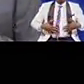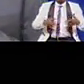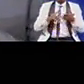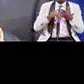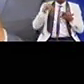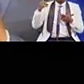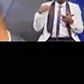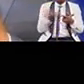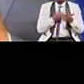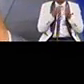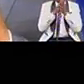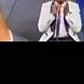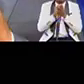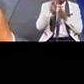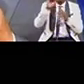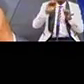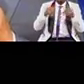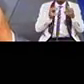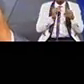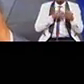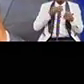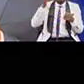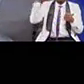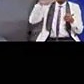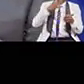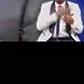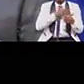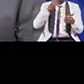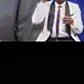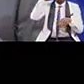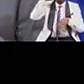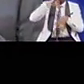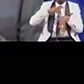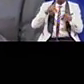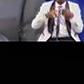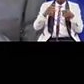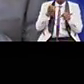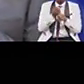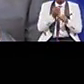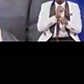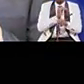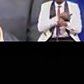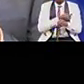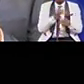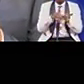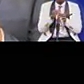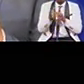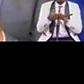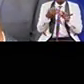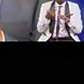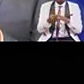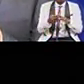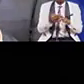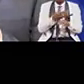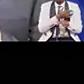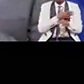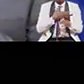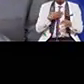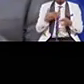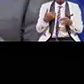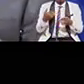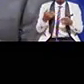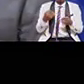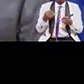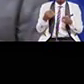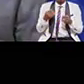us the grace and wisdom to win souls. And as we do that and cause joy in heaven, your